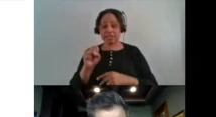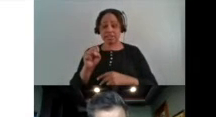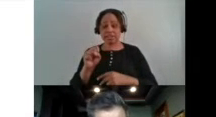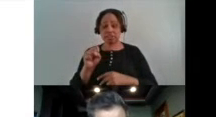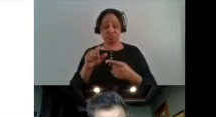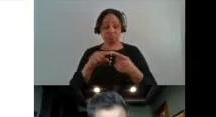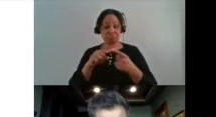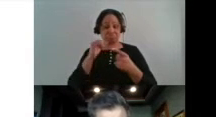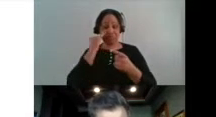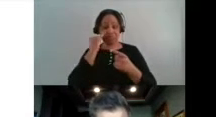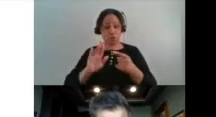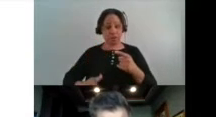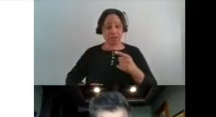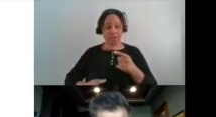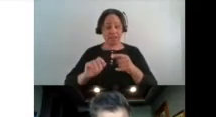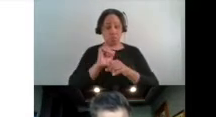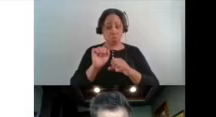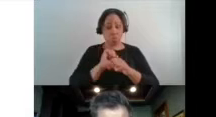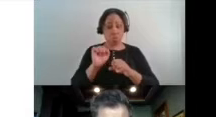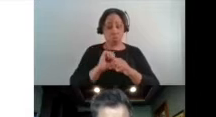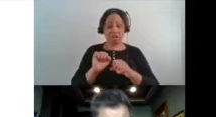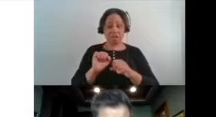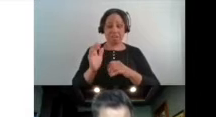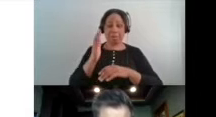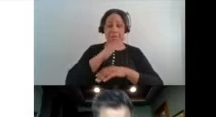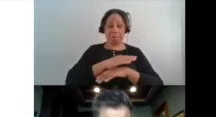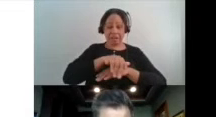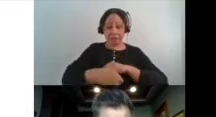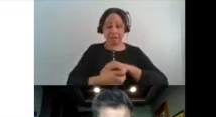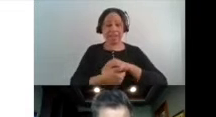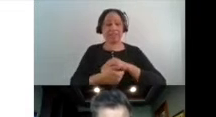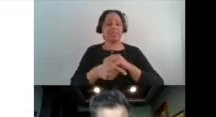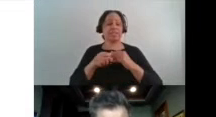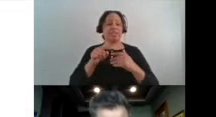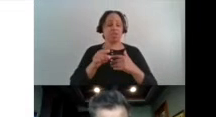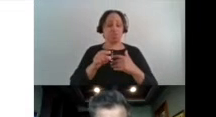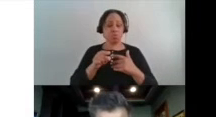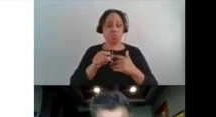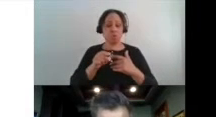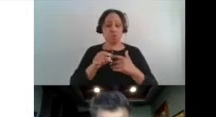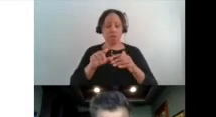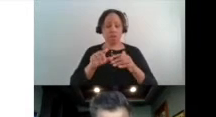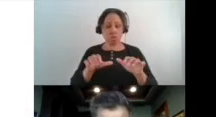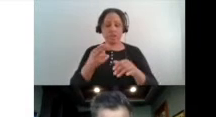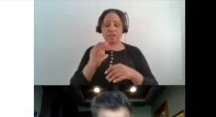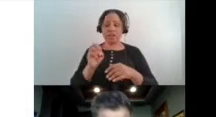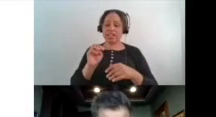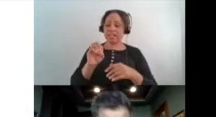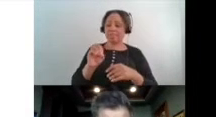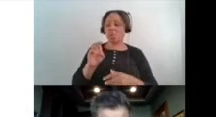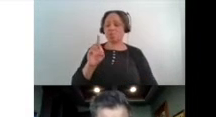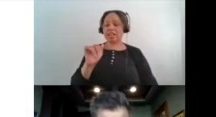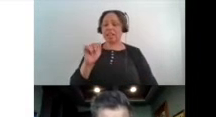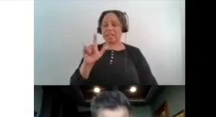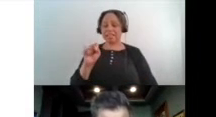kidney works 24 hours a day, 7 days a week, you are cramming what the kidney does doing hemodialysis 3 times a week,